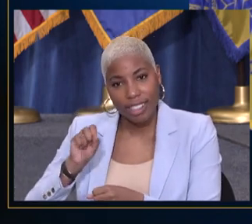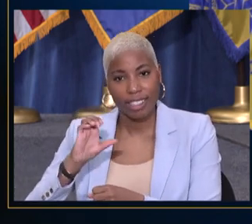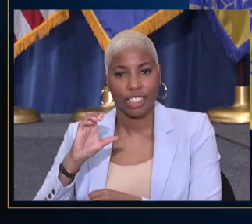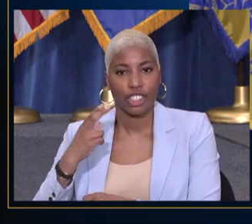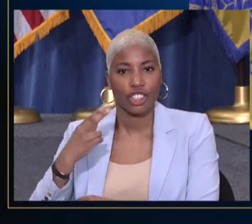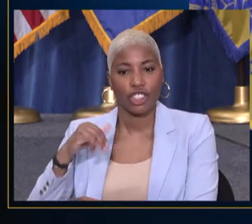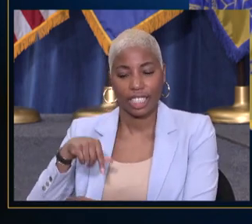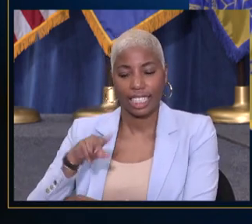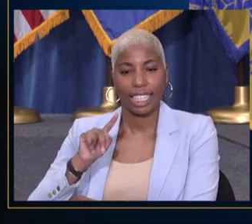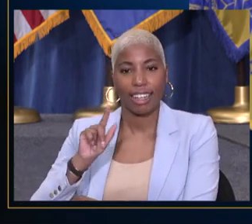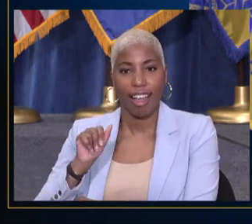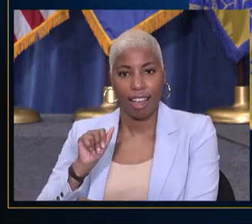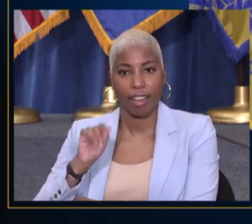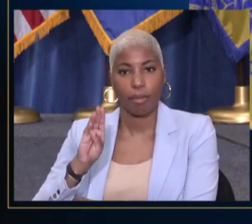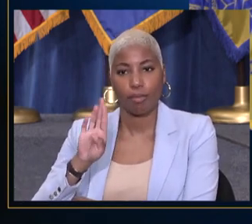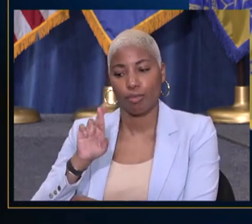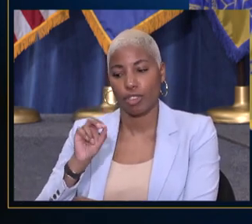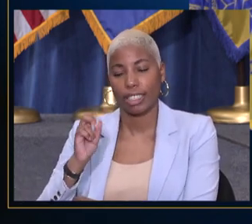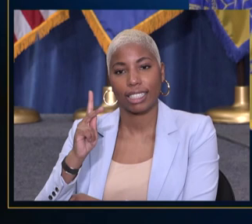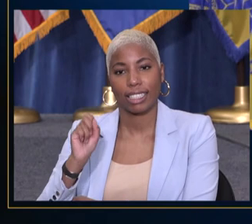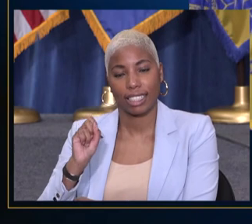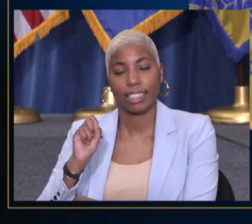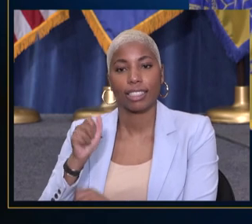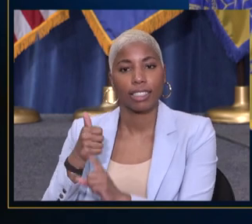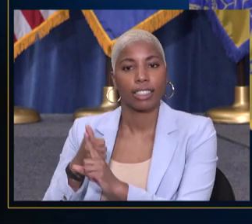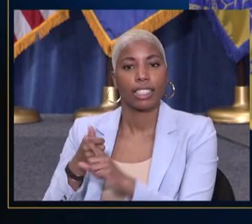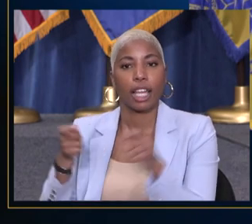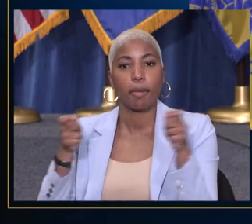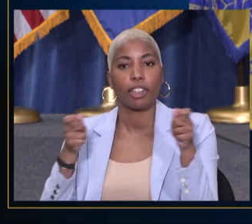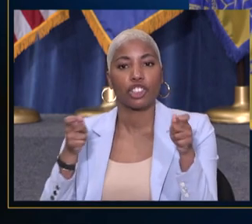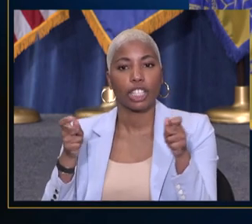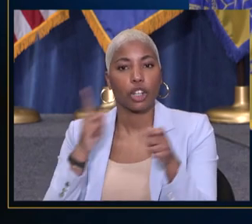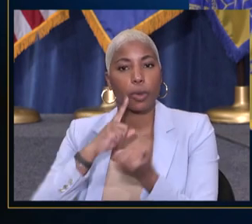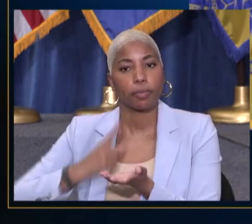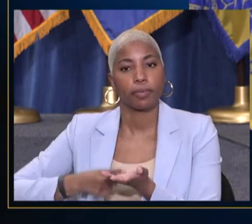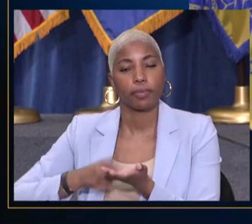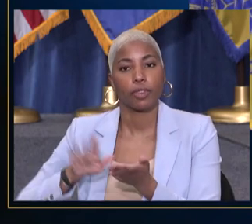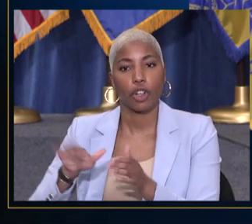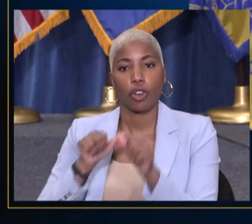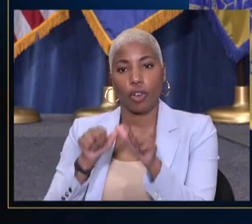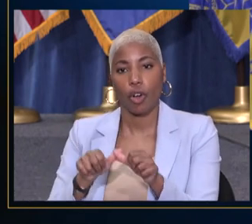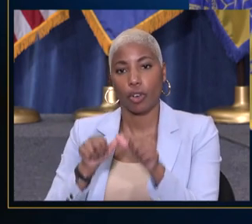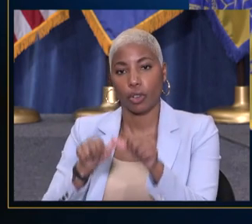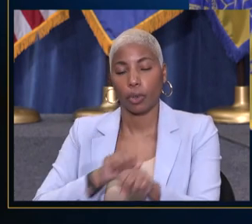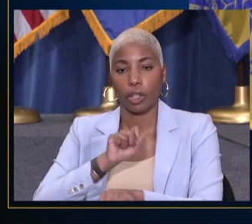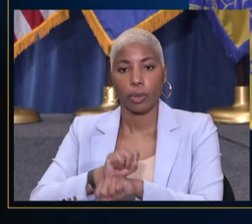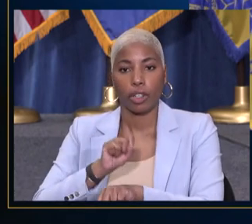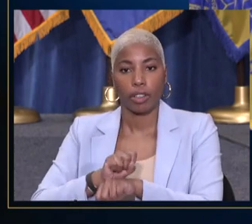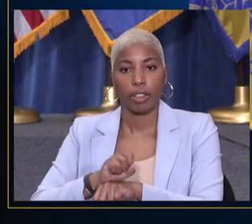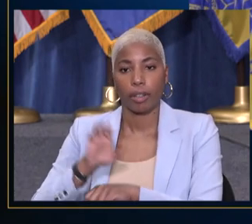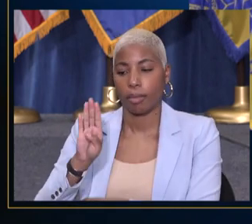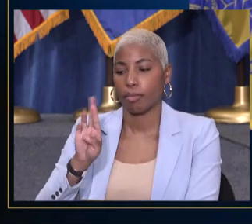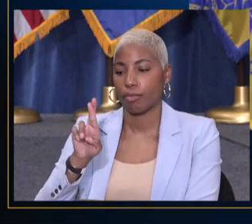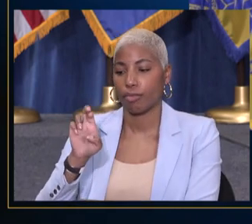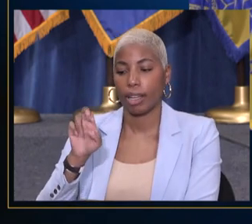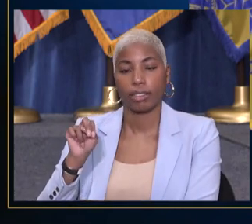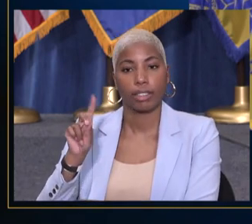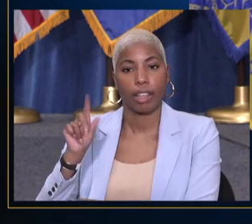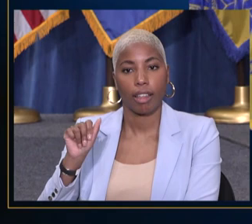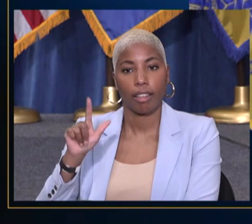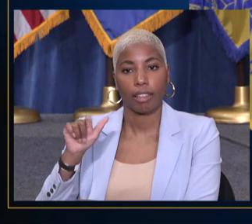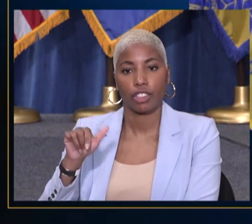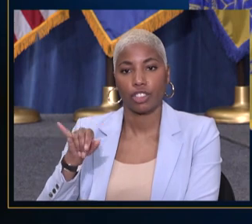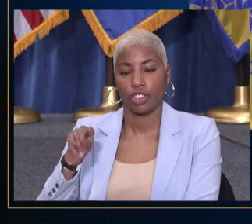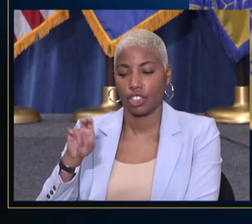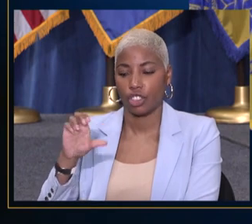who is our administrator, who will speak to you on the work that is ongoing there. Miranda Lynch-Smith, who gives us the